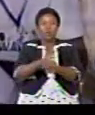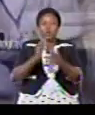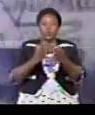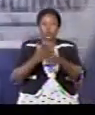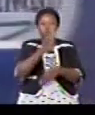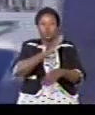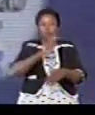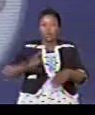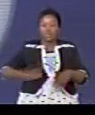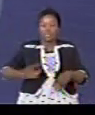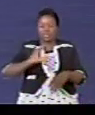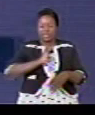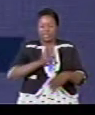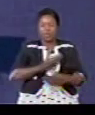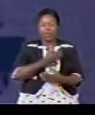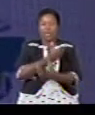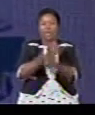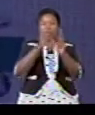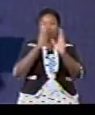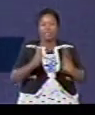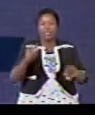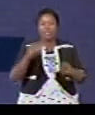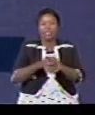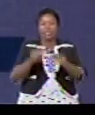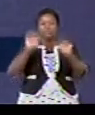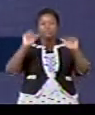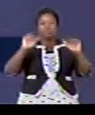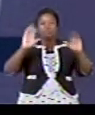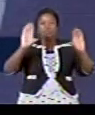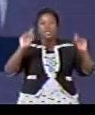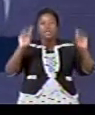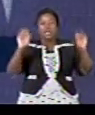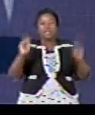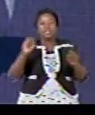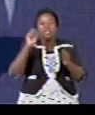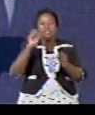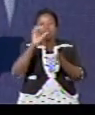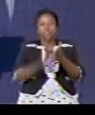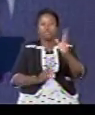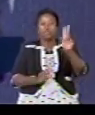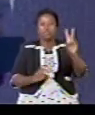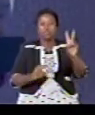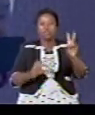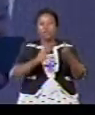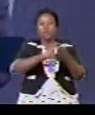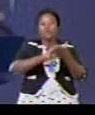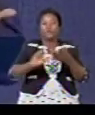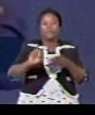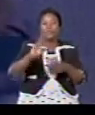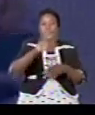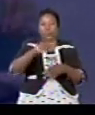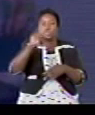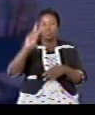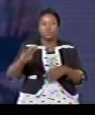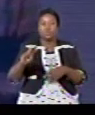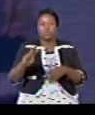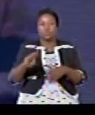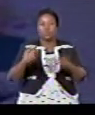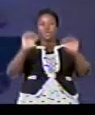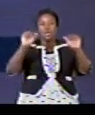Christ our liberator. In Acts of the Apostles, chapter 2, reading from verse 22. Acts